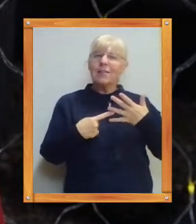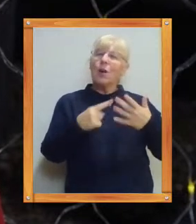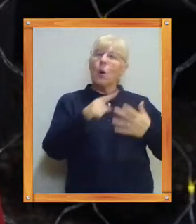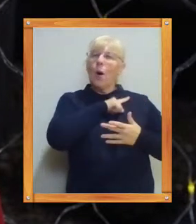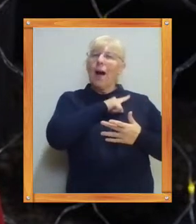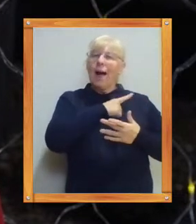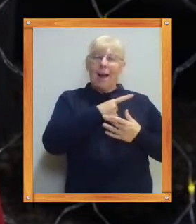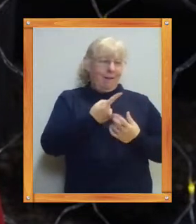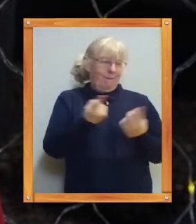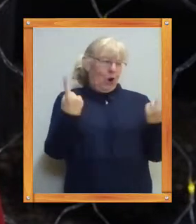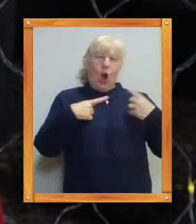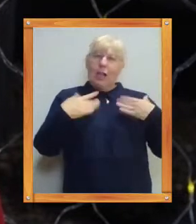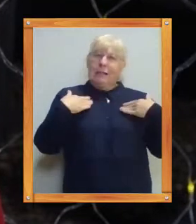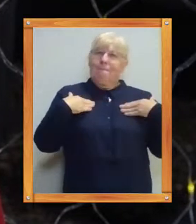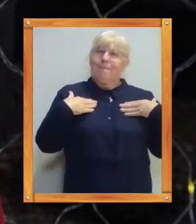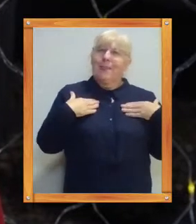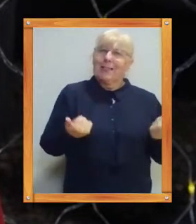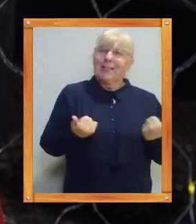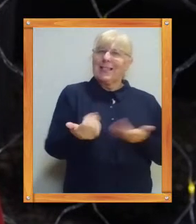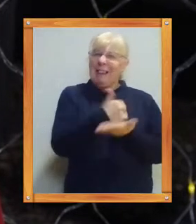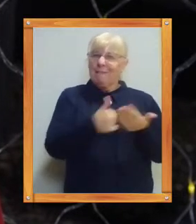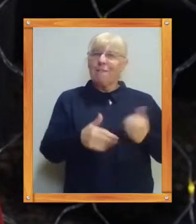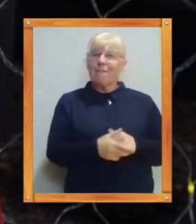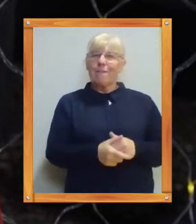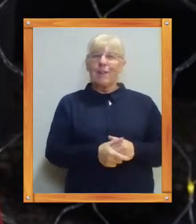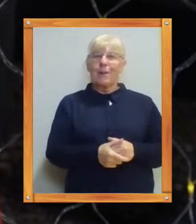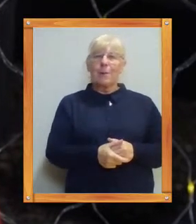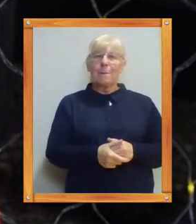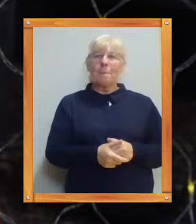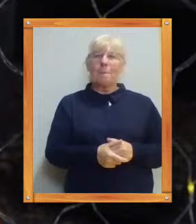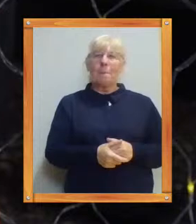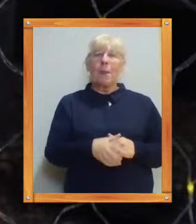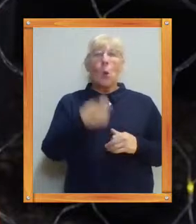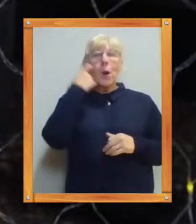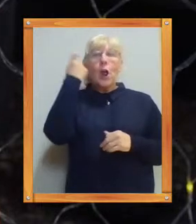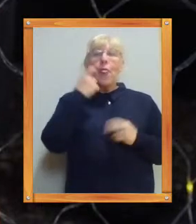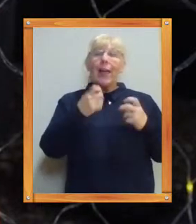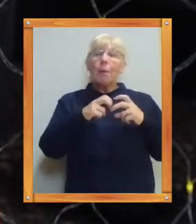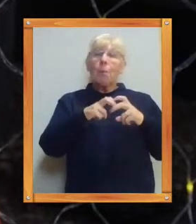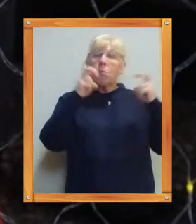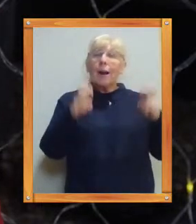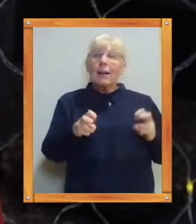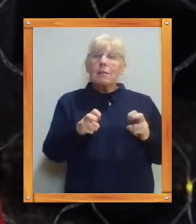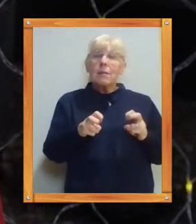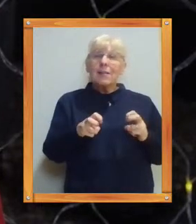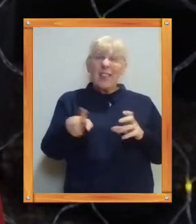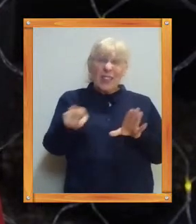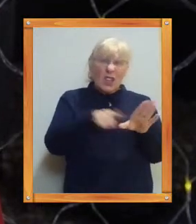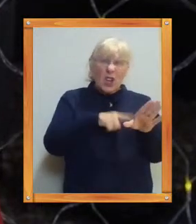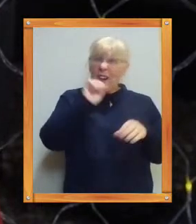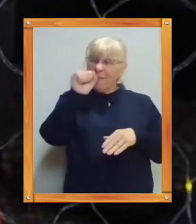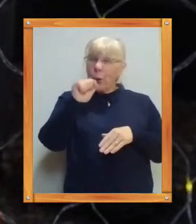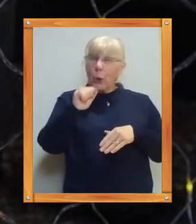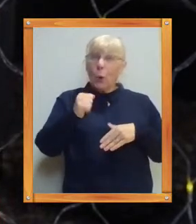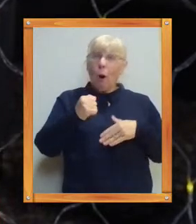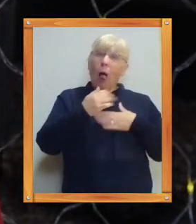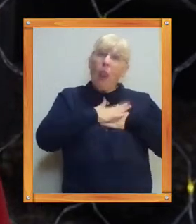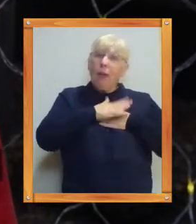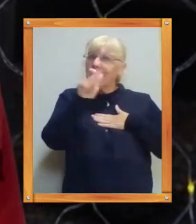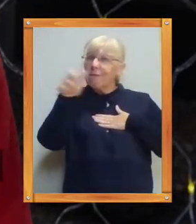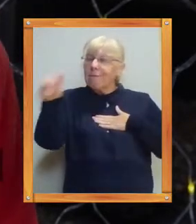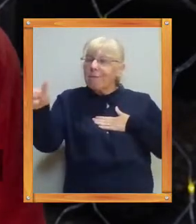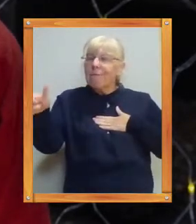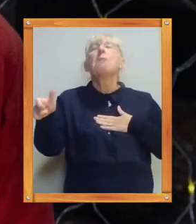When you're looking for gifts for loved ones this year, look no further than your local high street. We have a huge range of